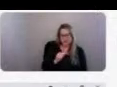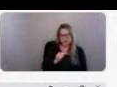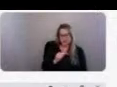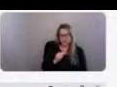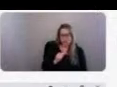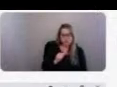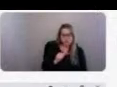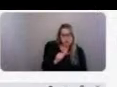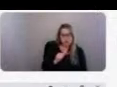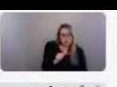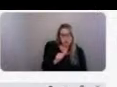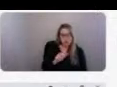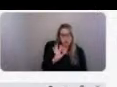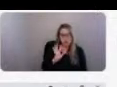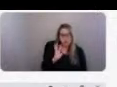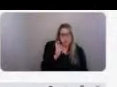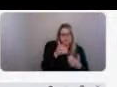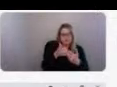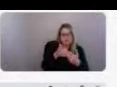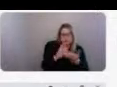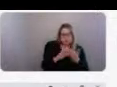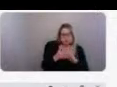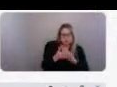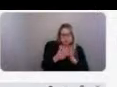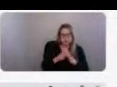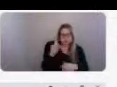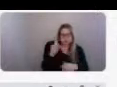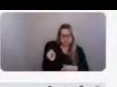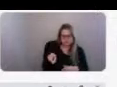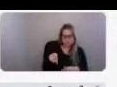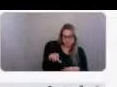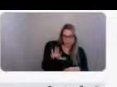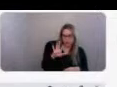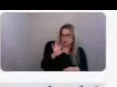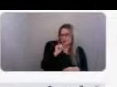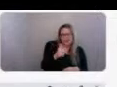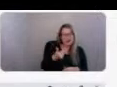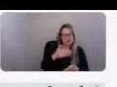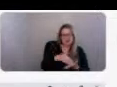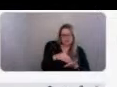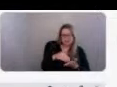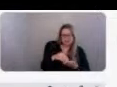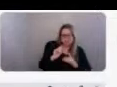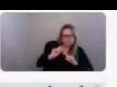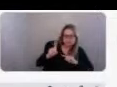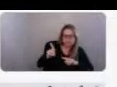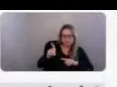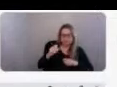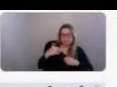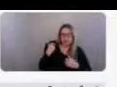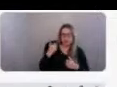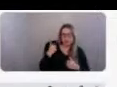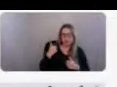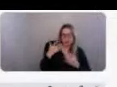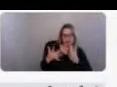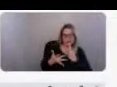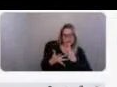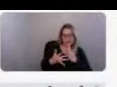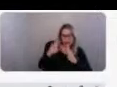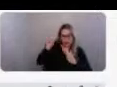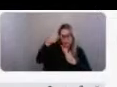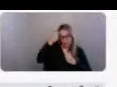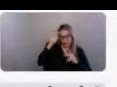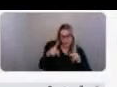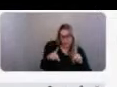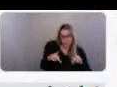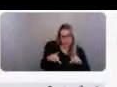meet any of the community of needs we're not there very very often it's a young tech government people uh